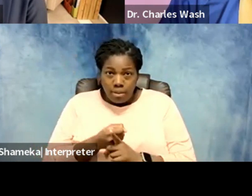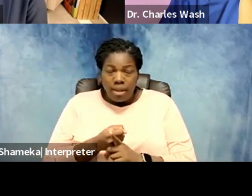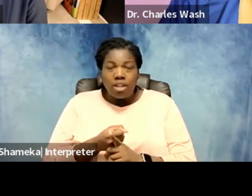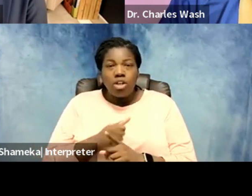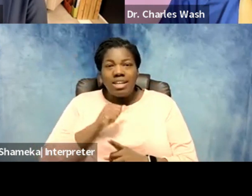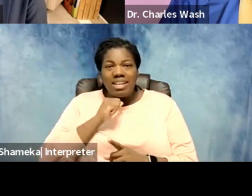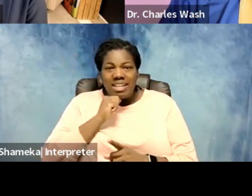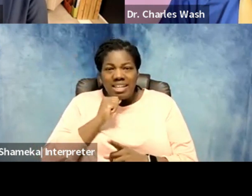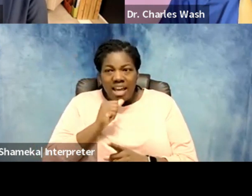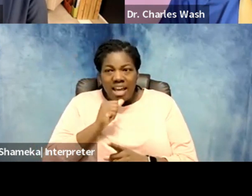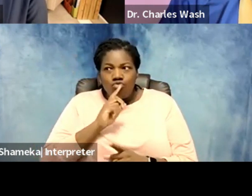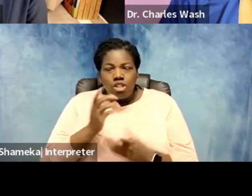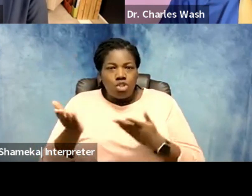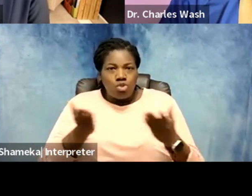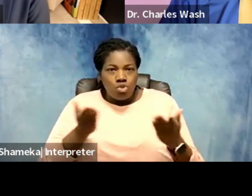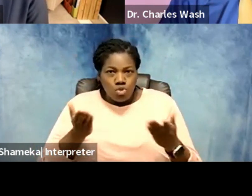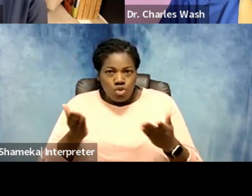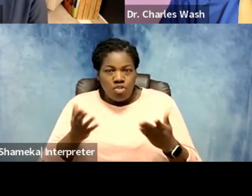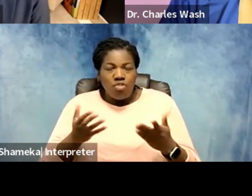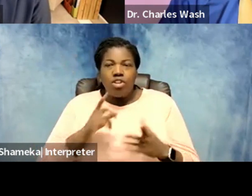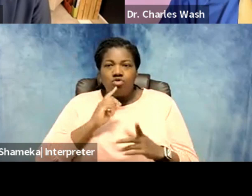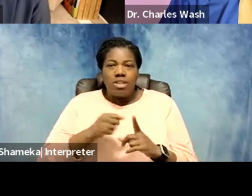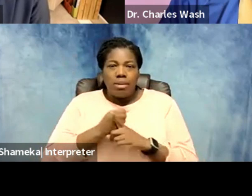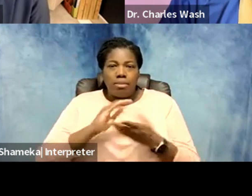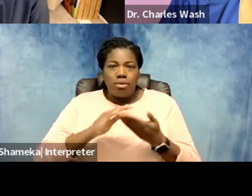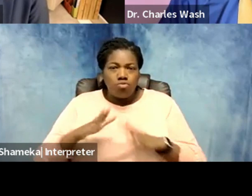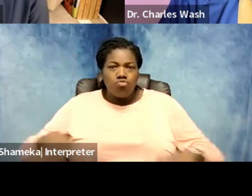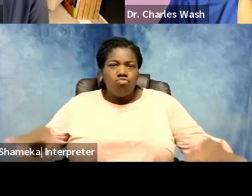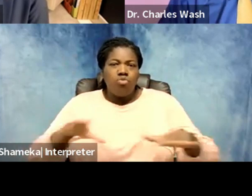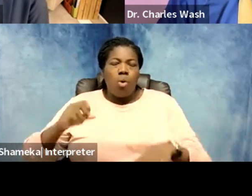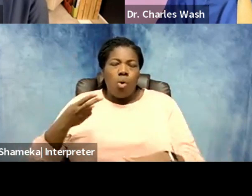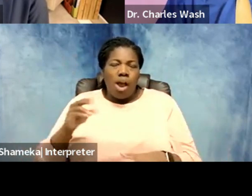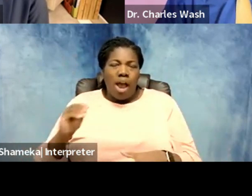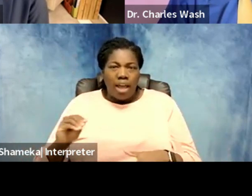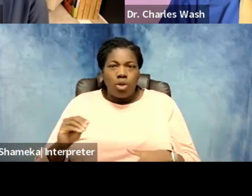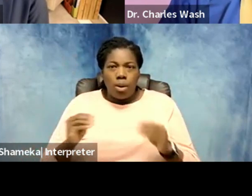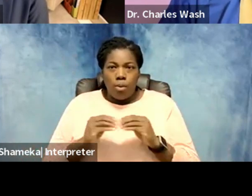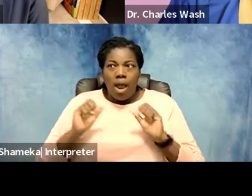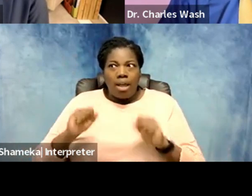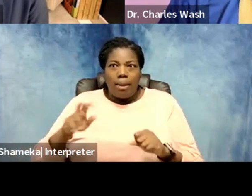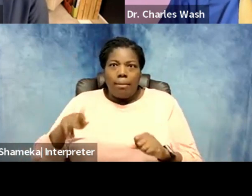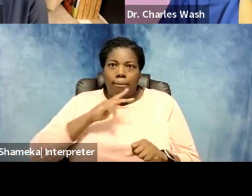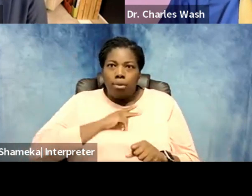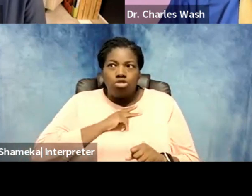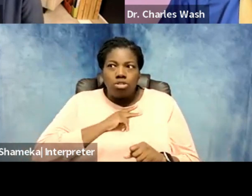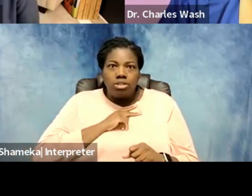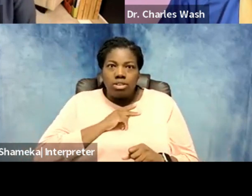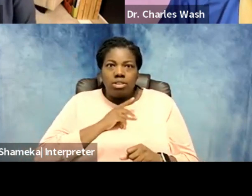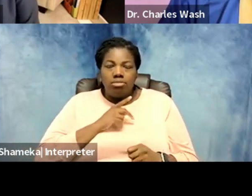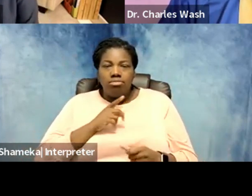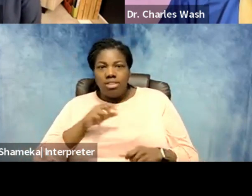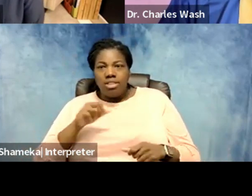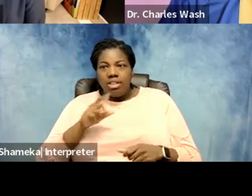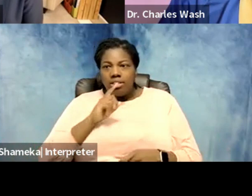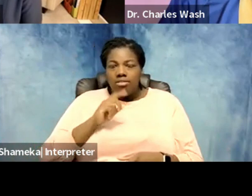underserved has already had an enormous impact on communities across Ohio and beyond, and I can personally attest to that.